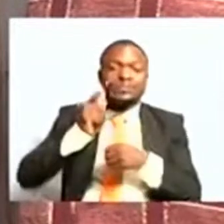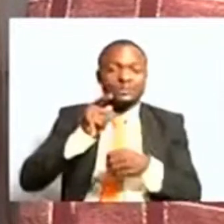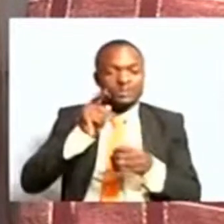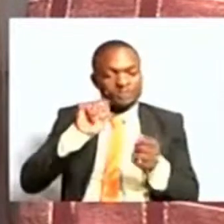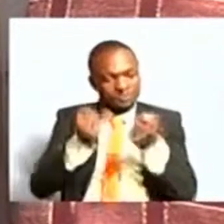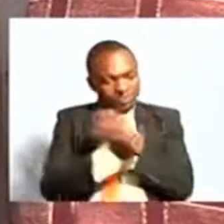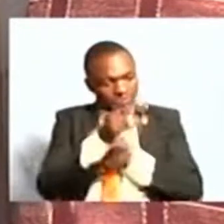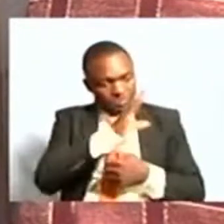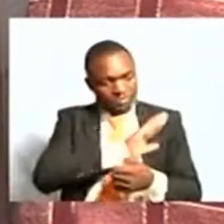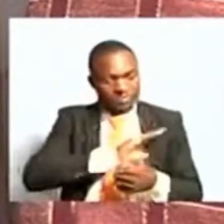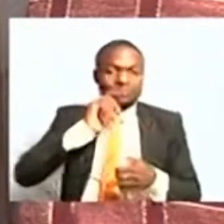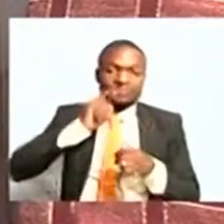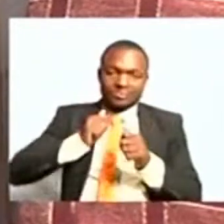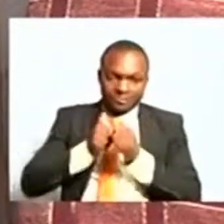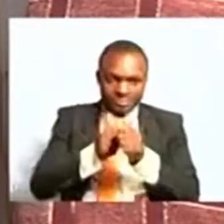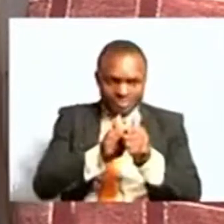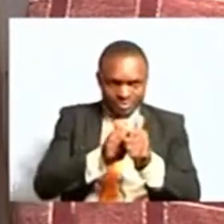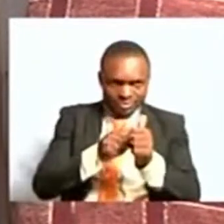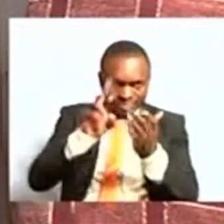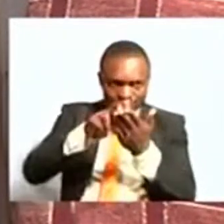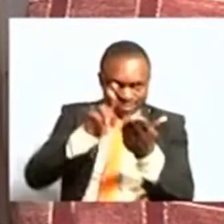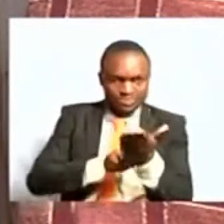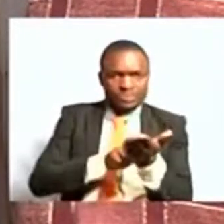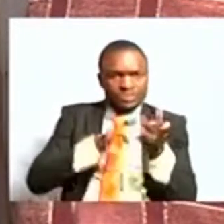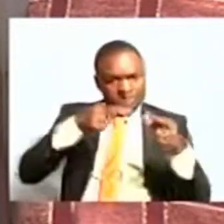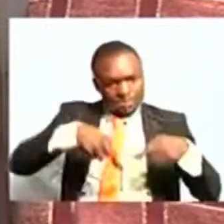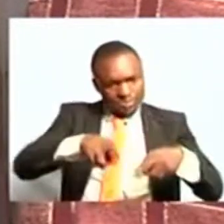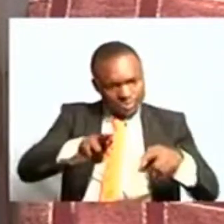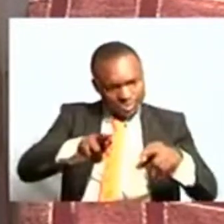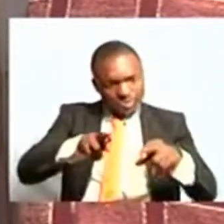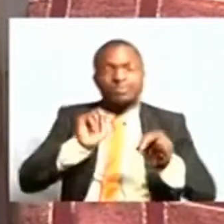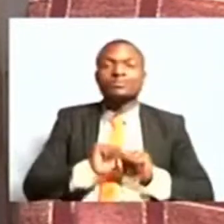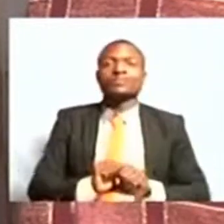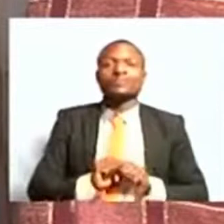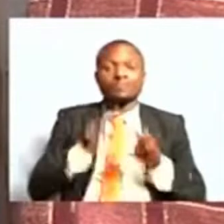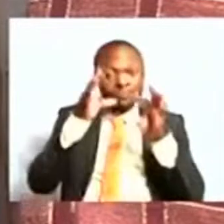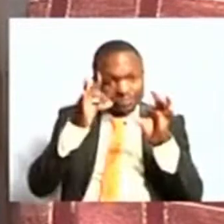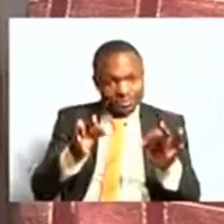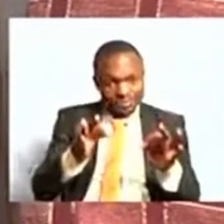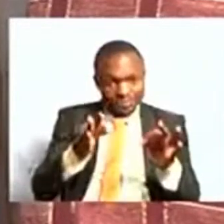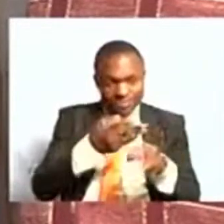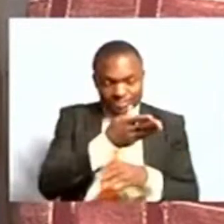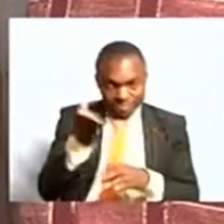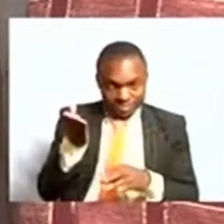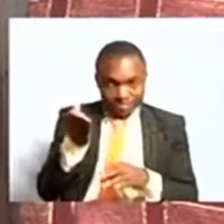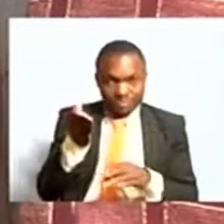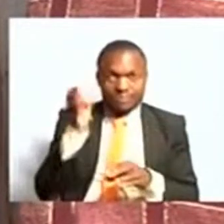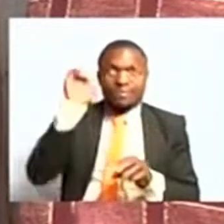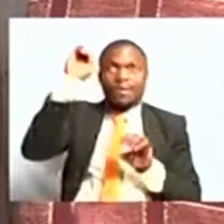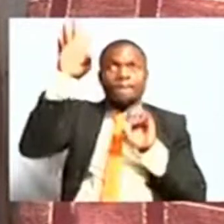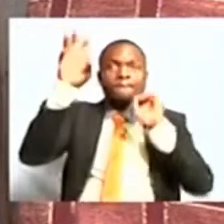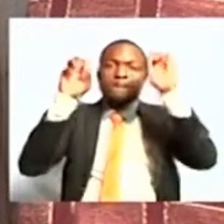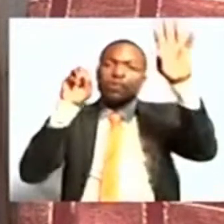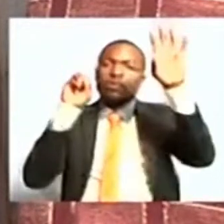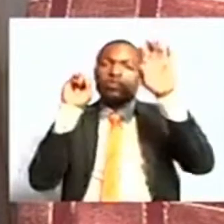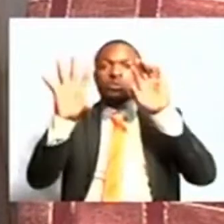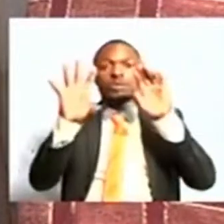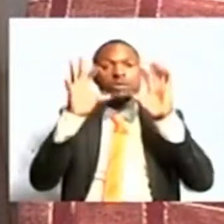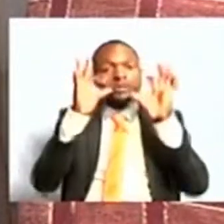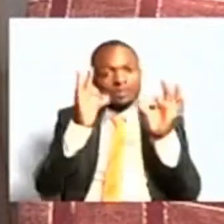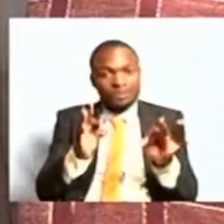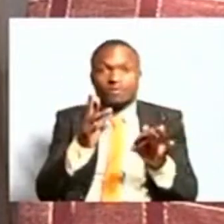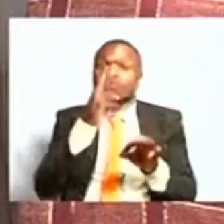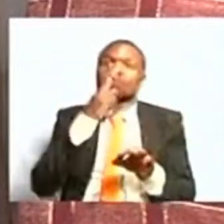all, let us follow the road traffic rules and regulations. If there are traffic lights and the traffic lights are red for